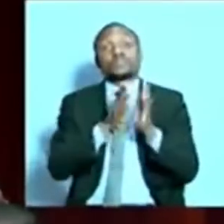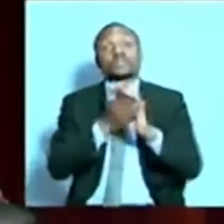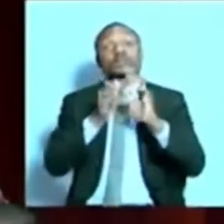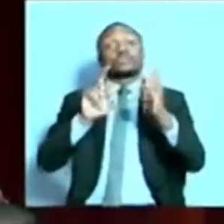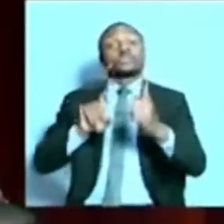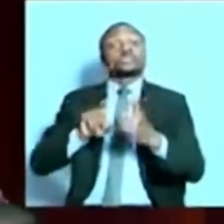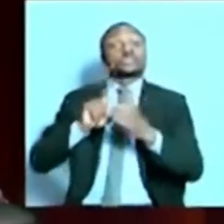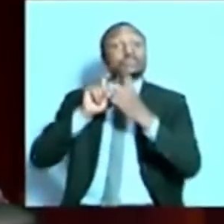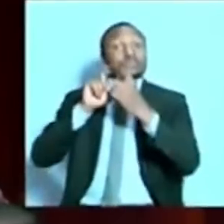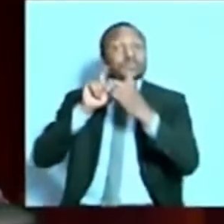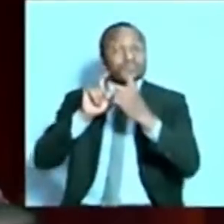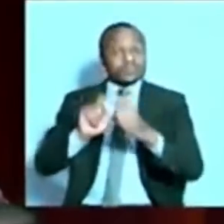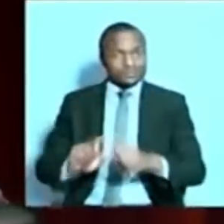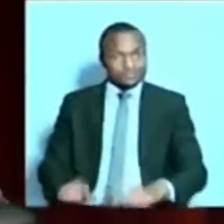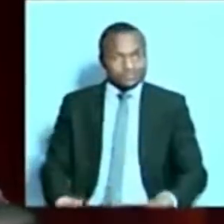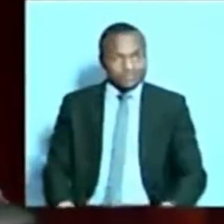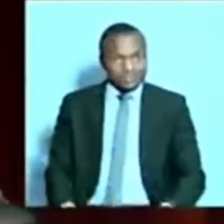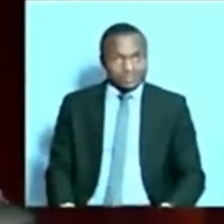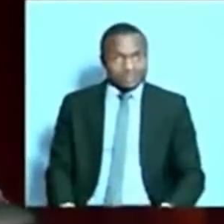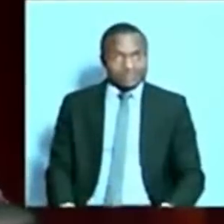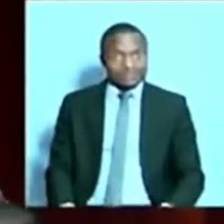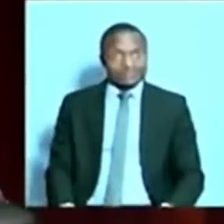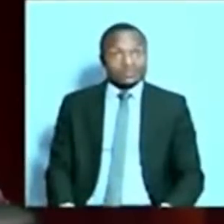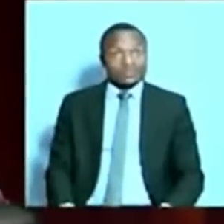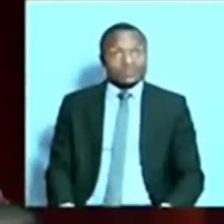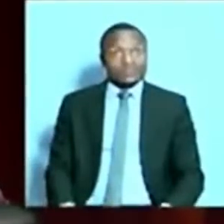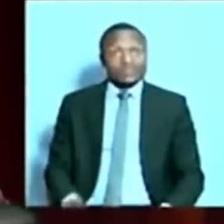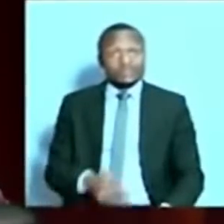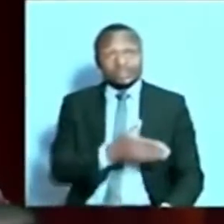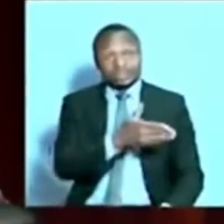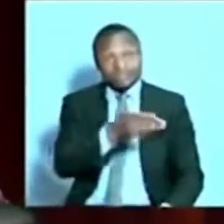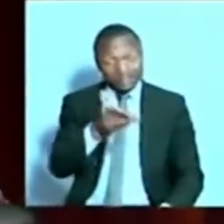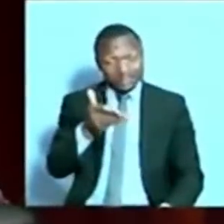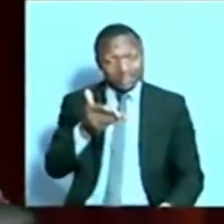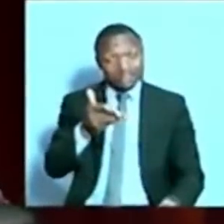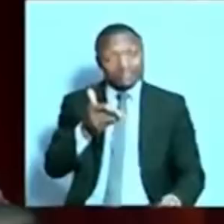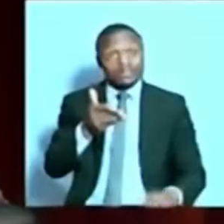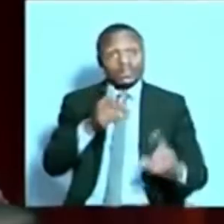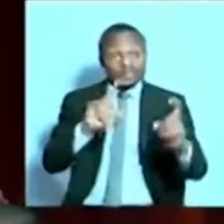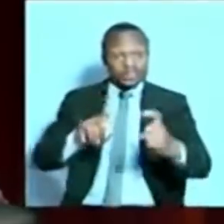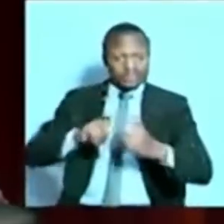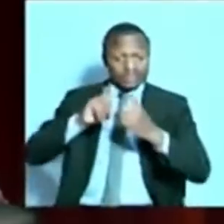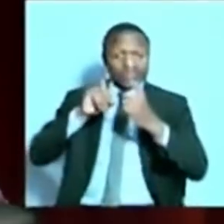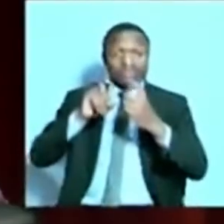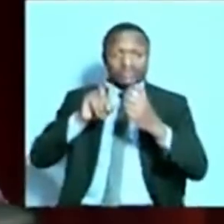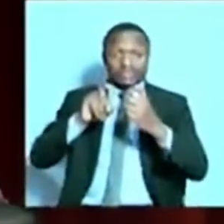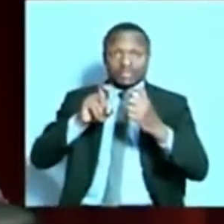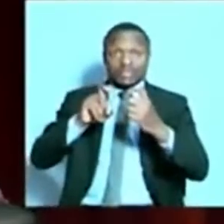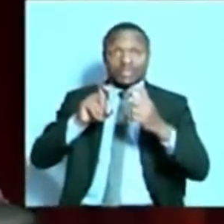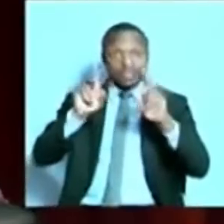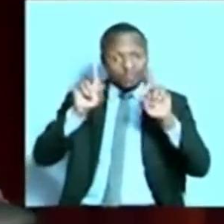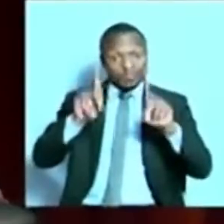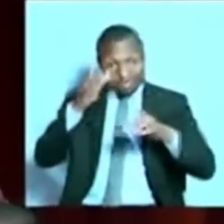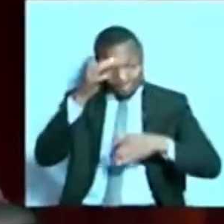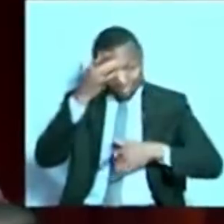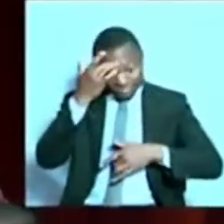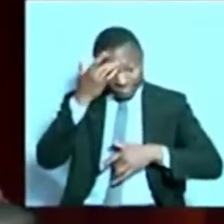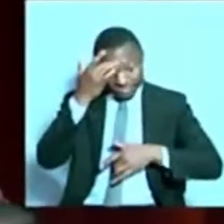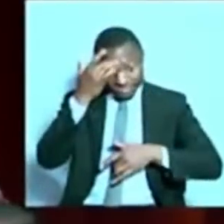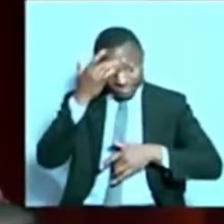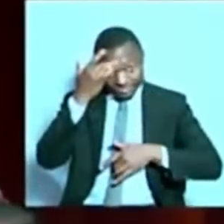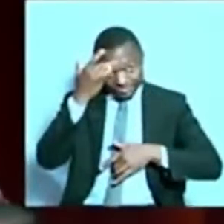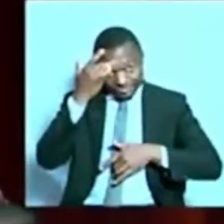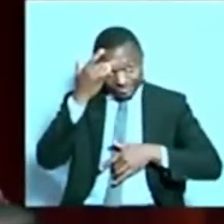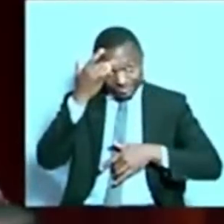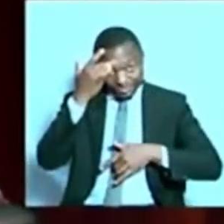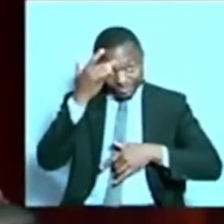challenge. Therefore, it all impacts on the patient because if machinery is not maintained, vehicles are